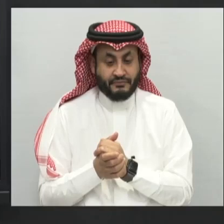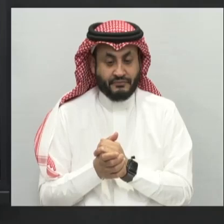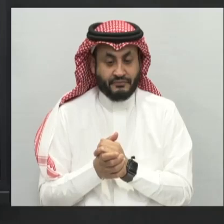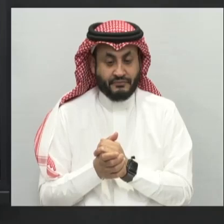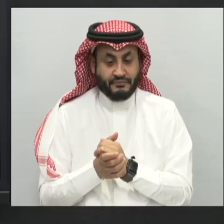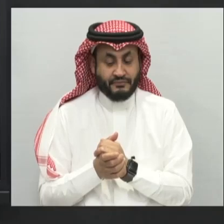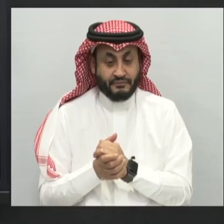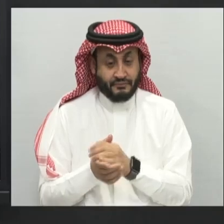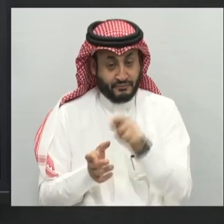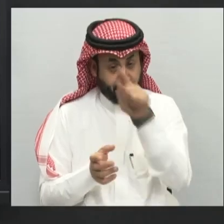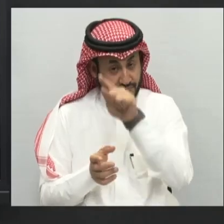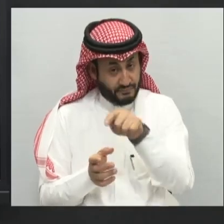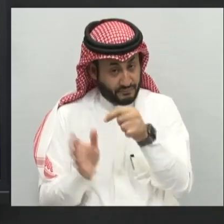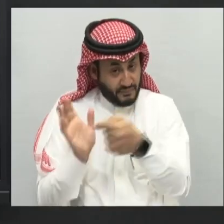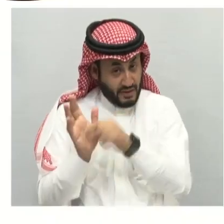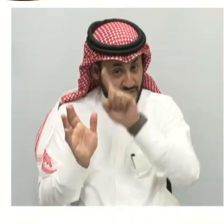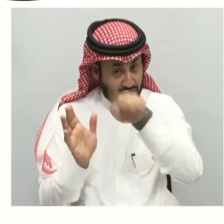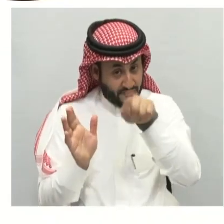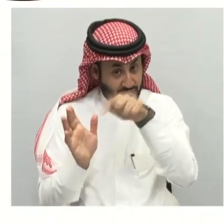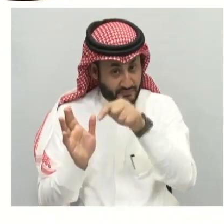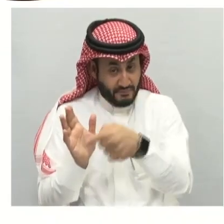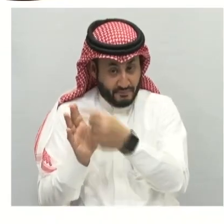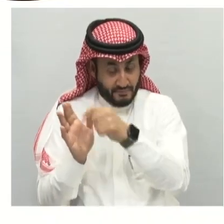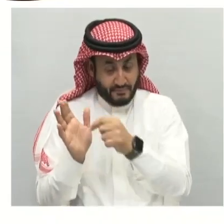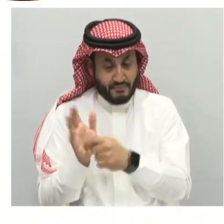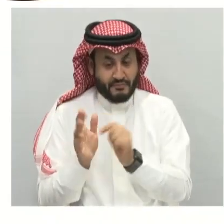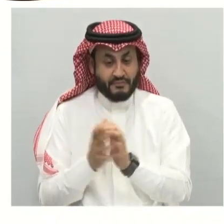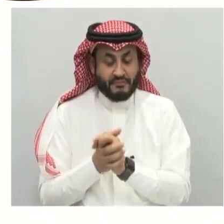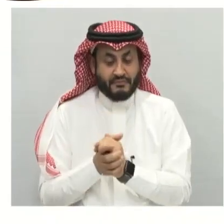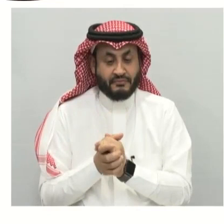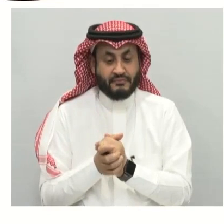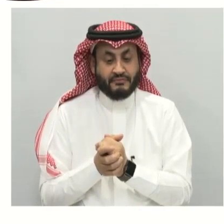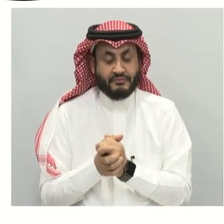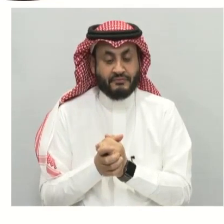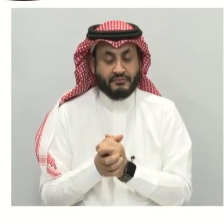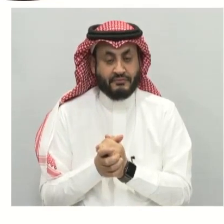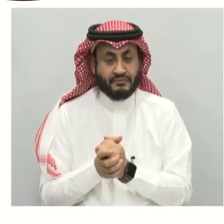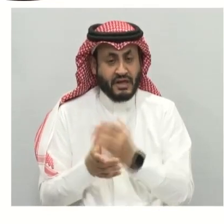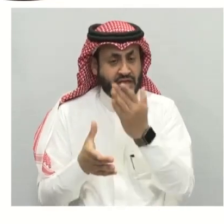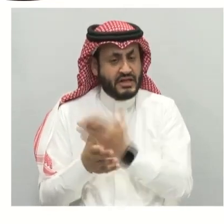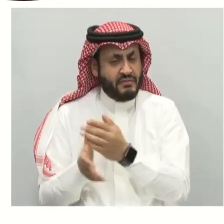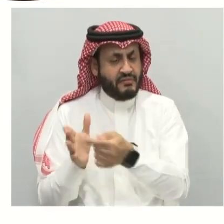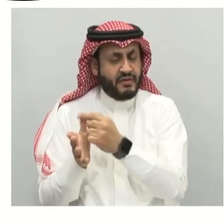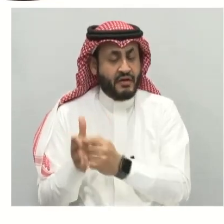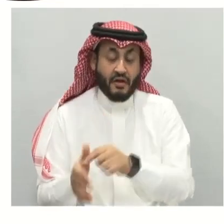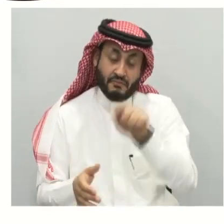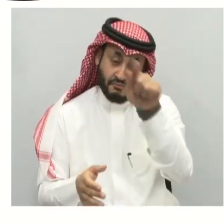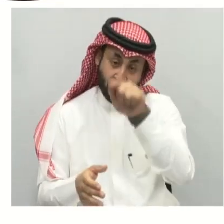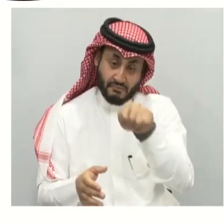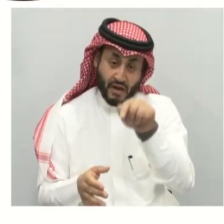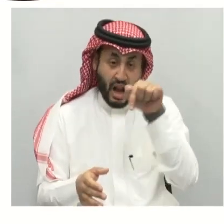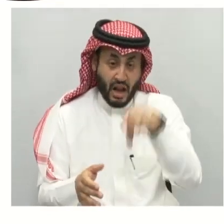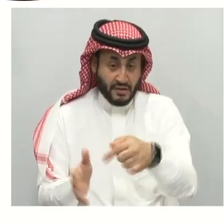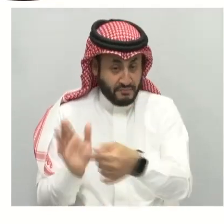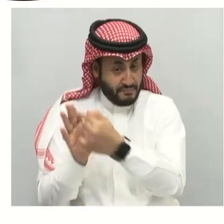Yeah, I'm supposed to add a question mark in the end. Excellent. Because this is a question. Now the second one, the answer to the question